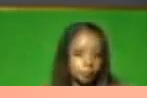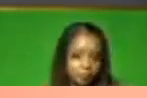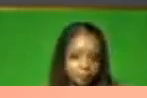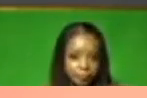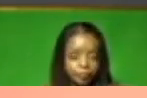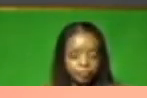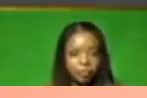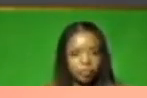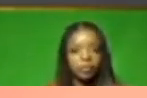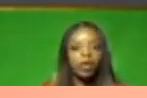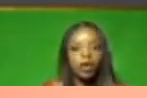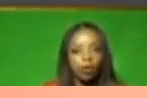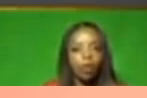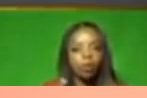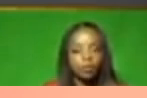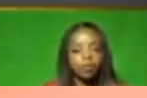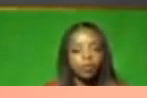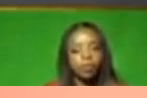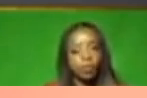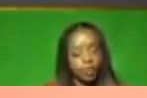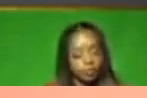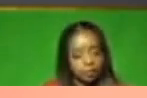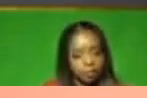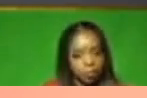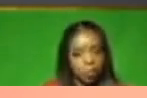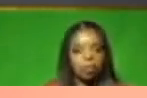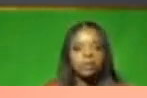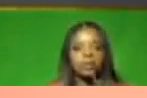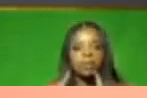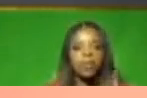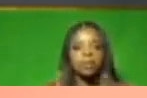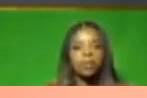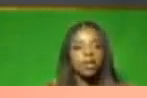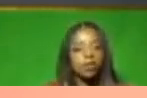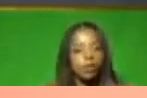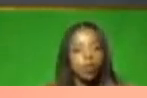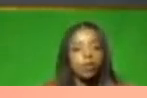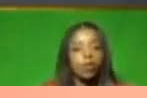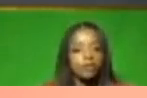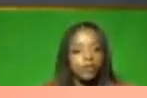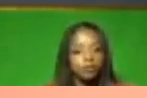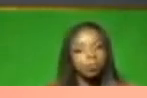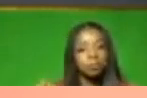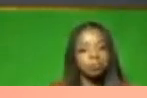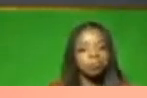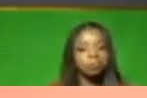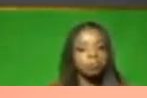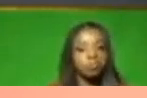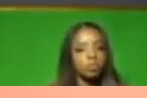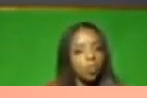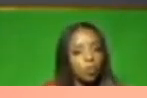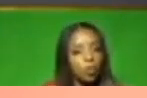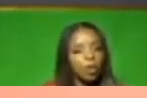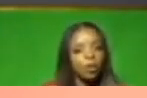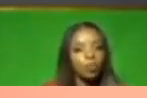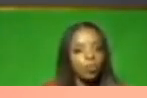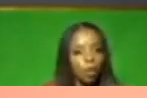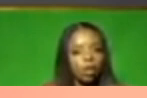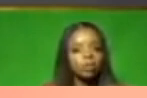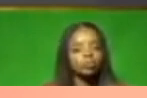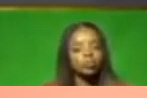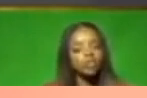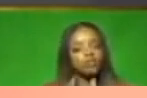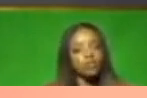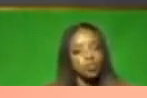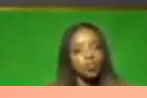also provided support to the Department of Home Affairs in its efforts to review and reform the visa system